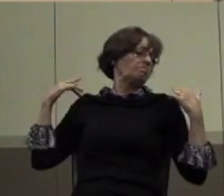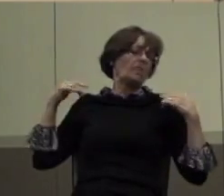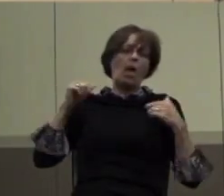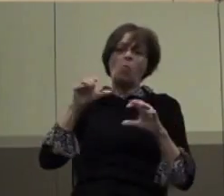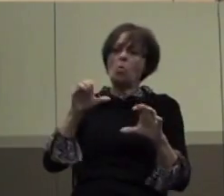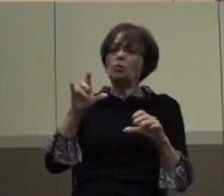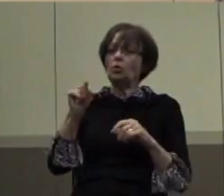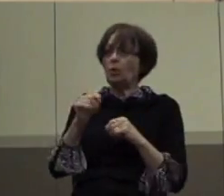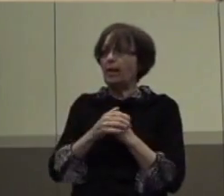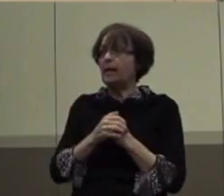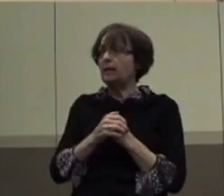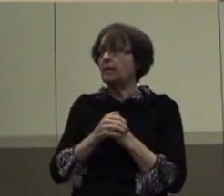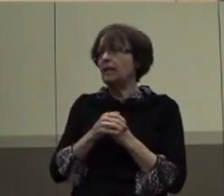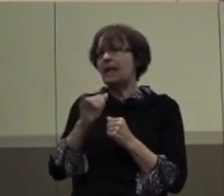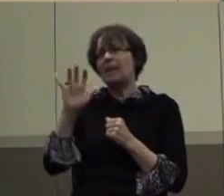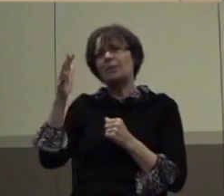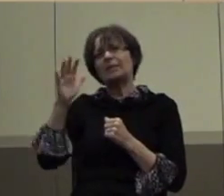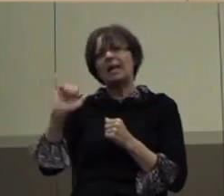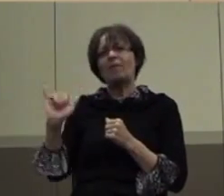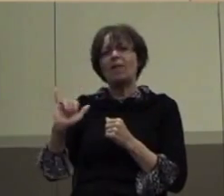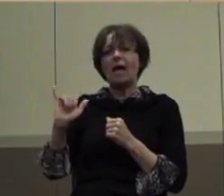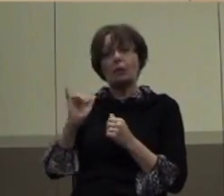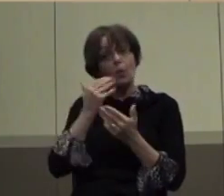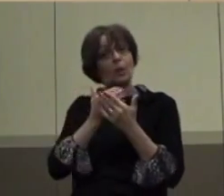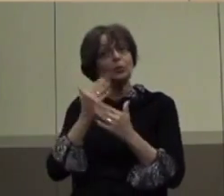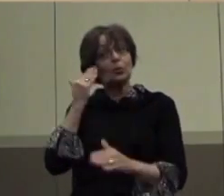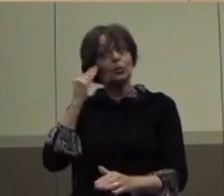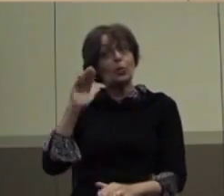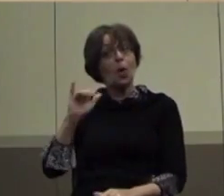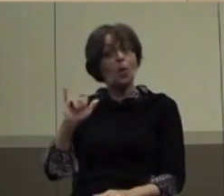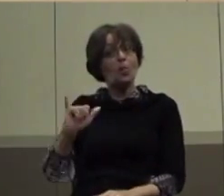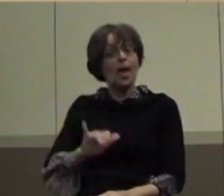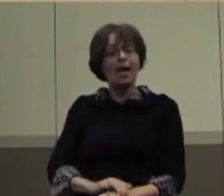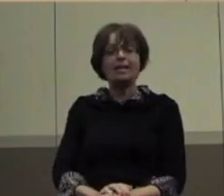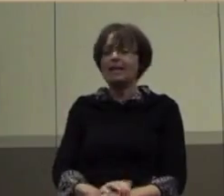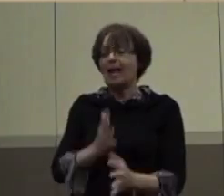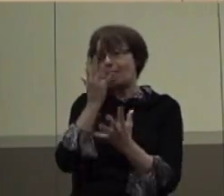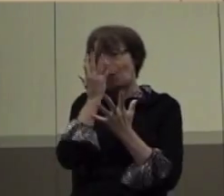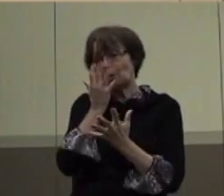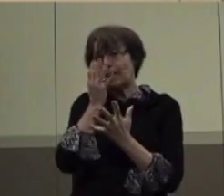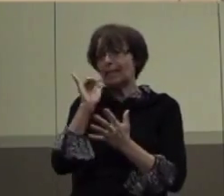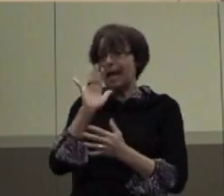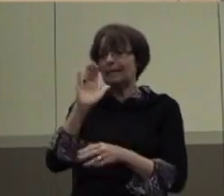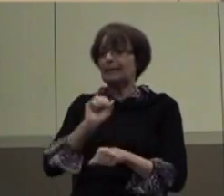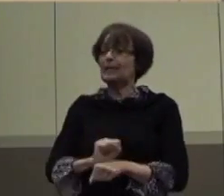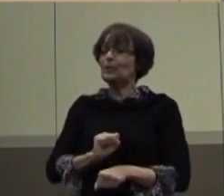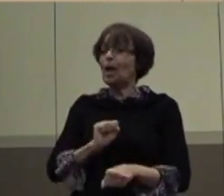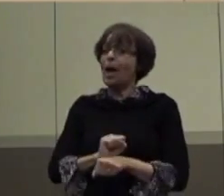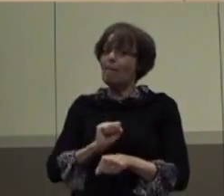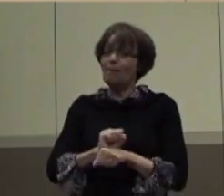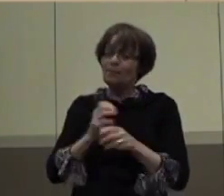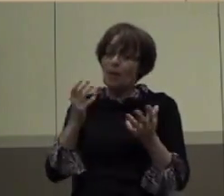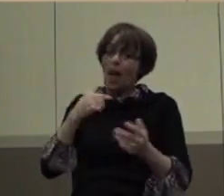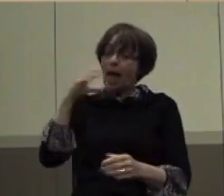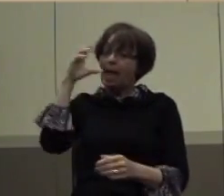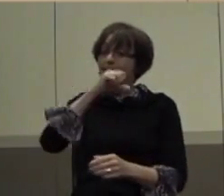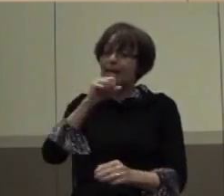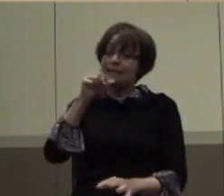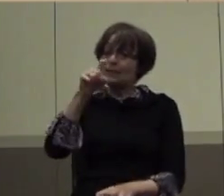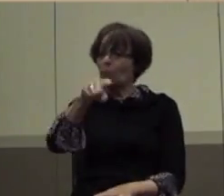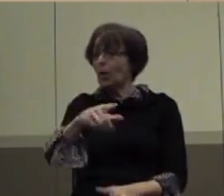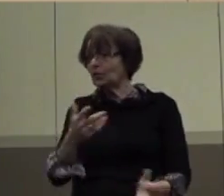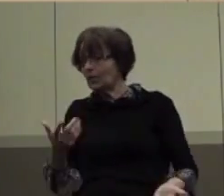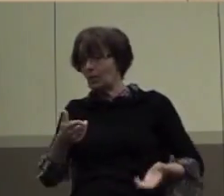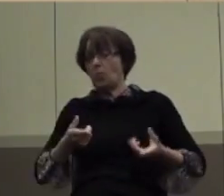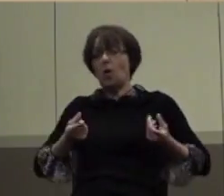that. And it was kind of like, well, it's good to know that. Unfortunately, that's the job. So I guess the question is, what